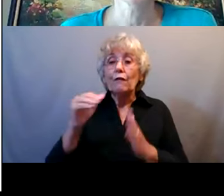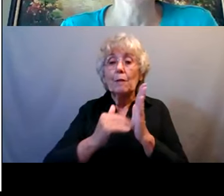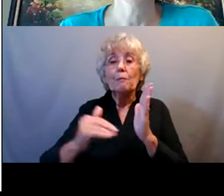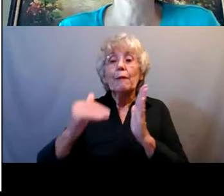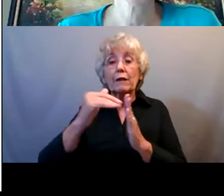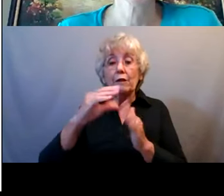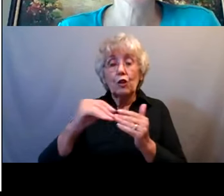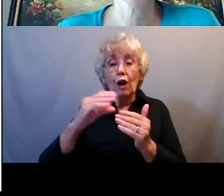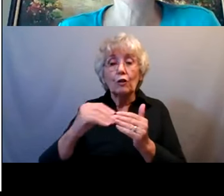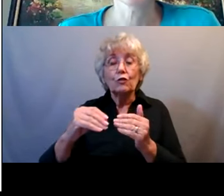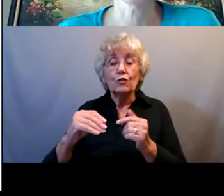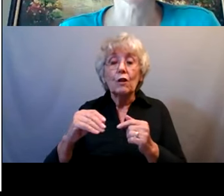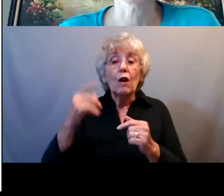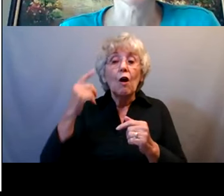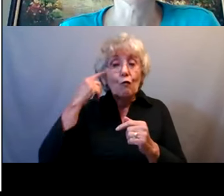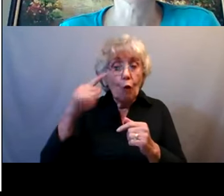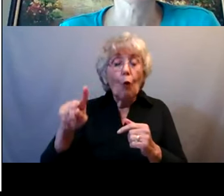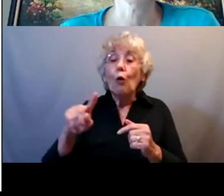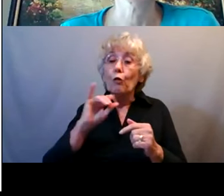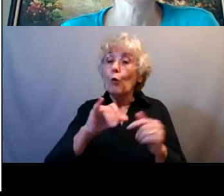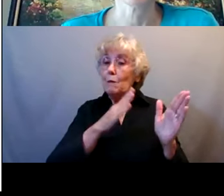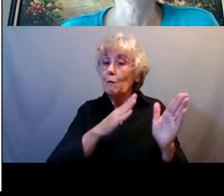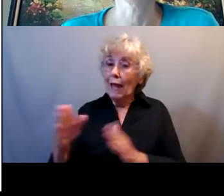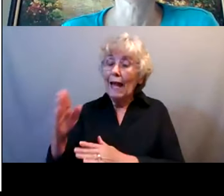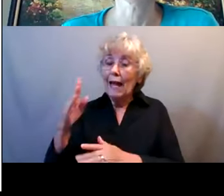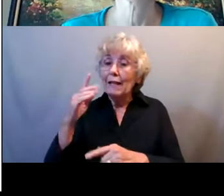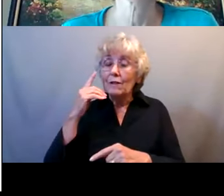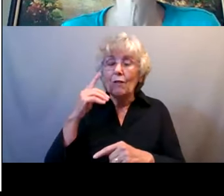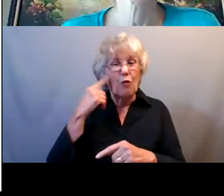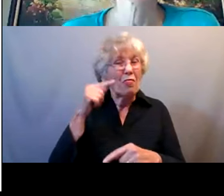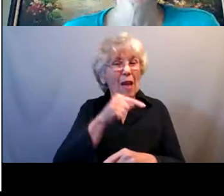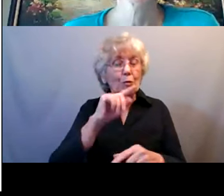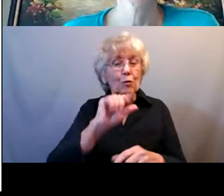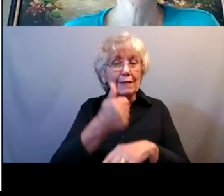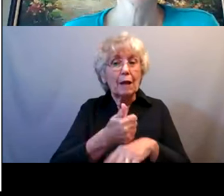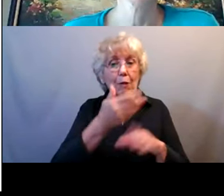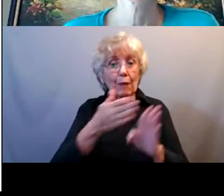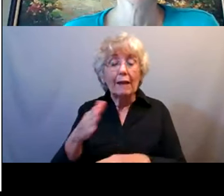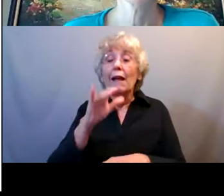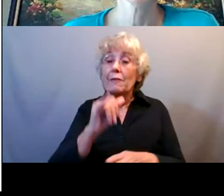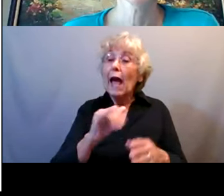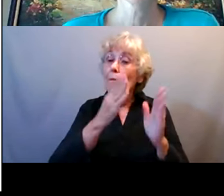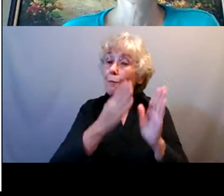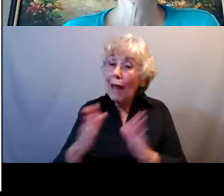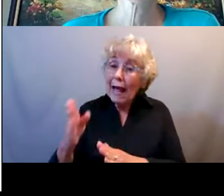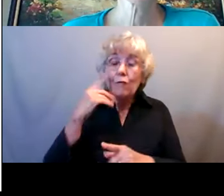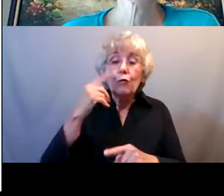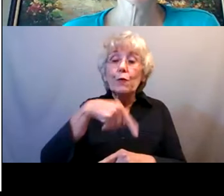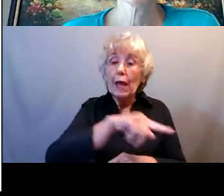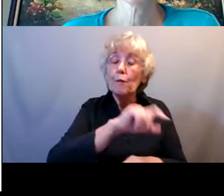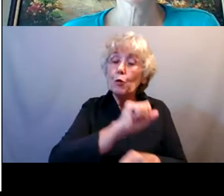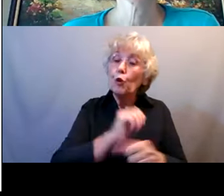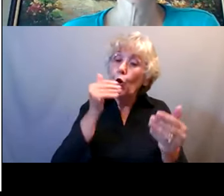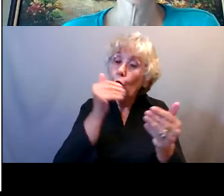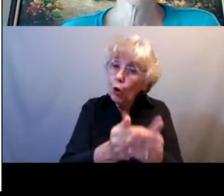was dedicated to plans for putting together that plan. And that plan is really a plan for them to work very